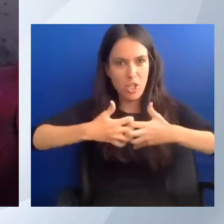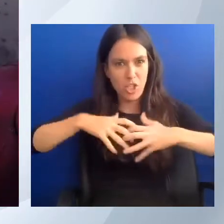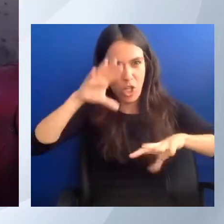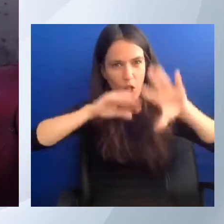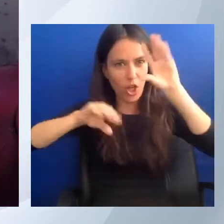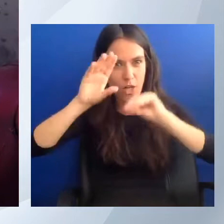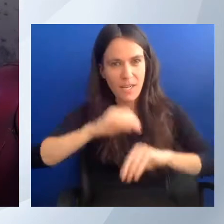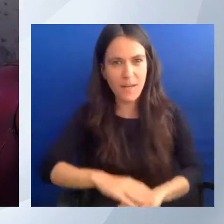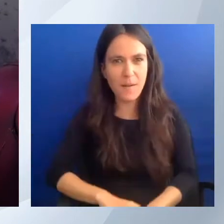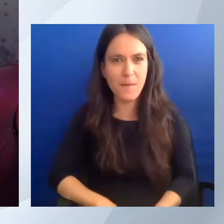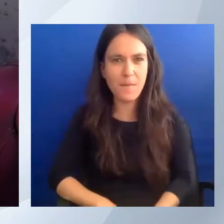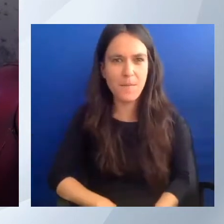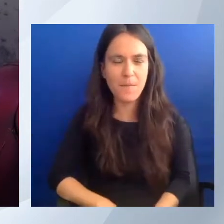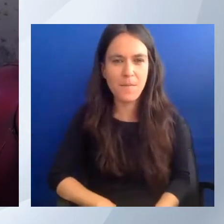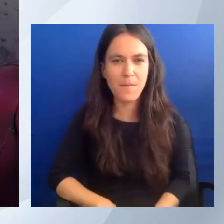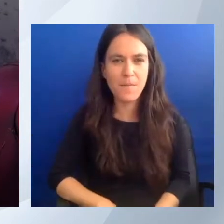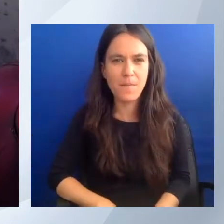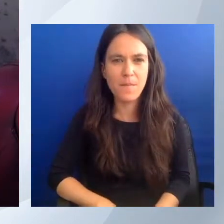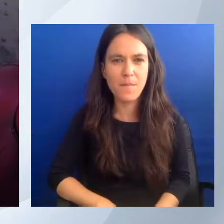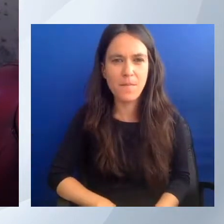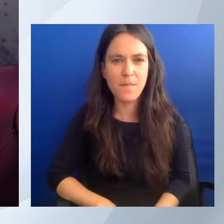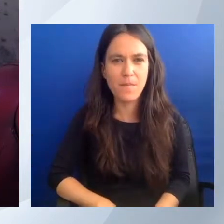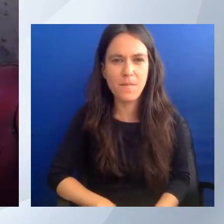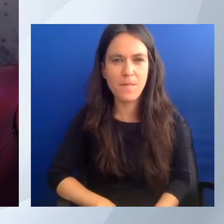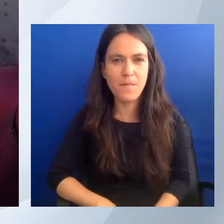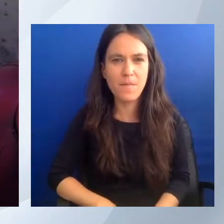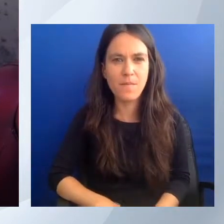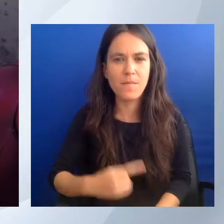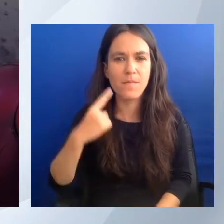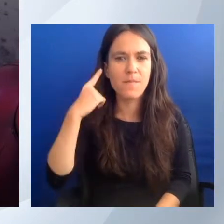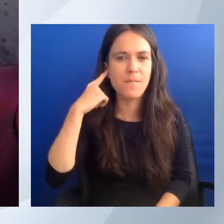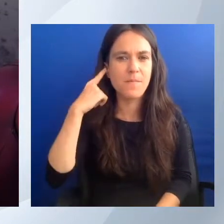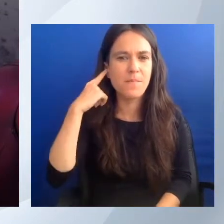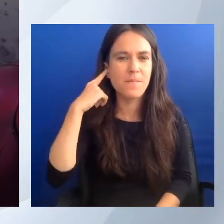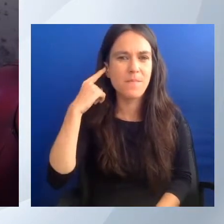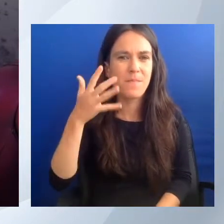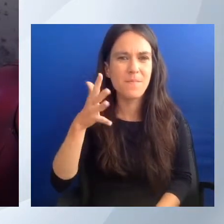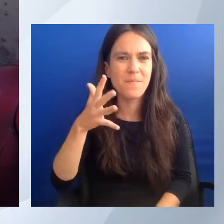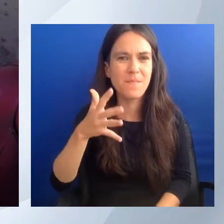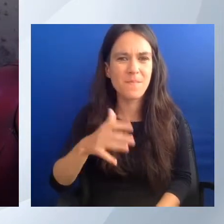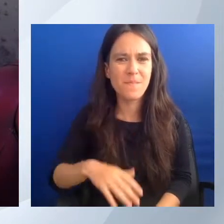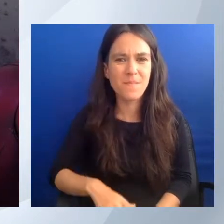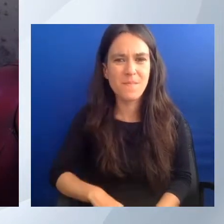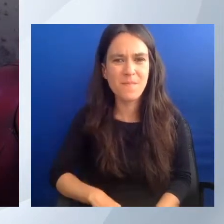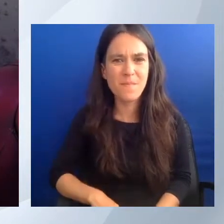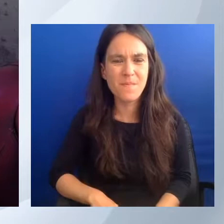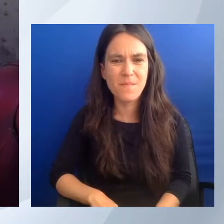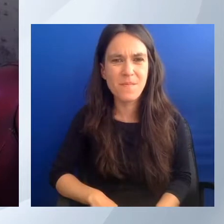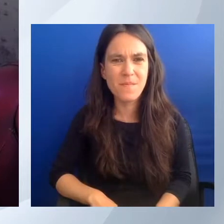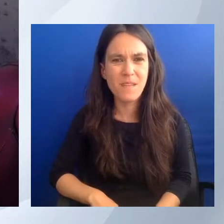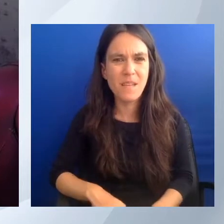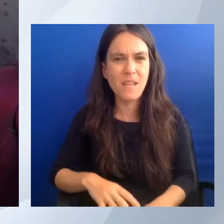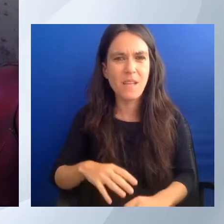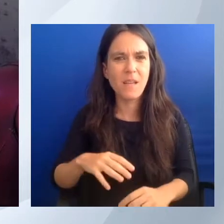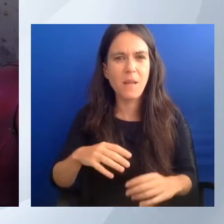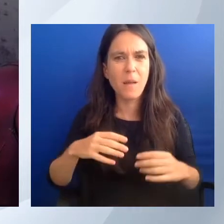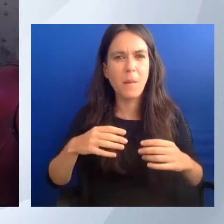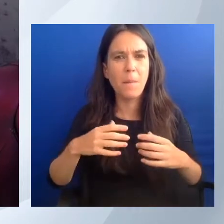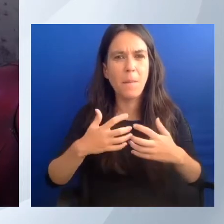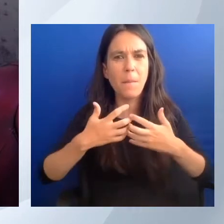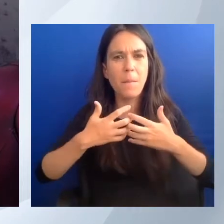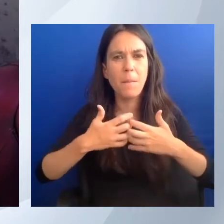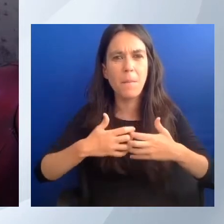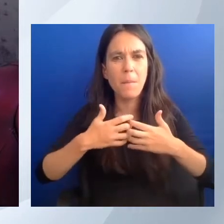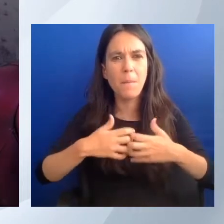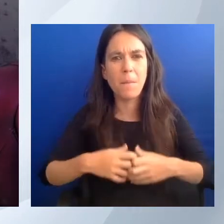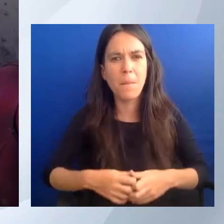machine learning these days. So 2 years ago, I got asked by a publisher to write a book about deep learning. The Microsoft Cognitive